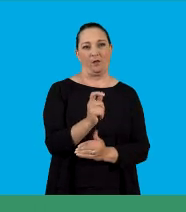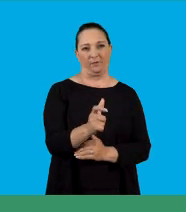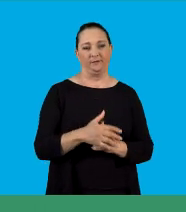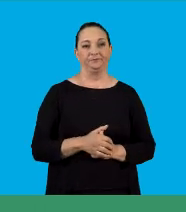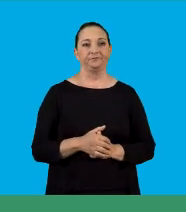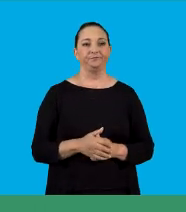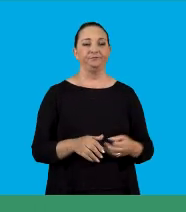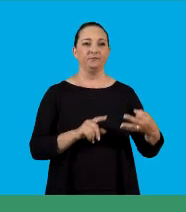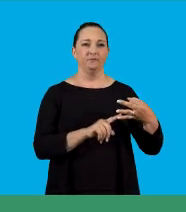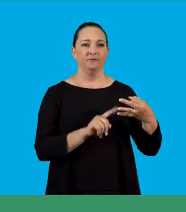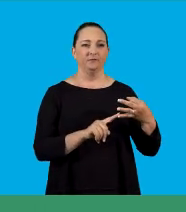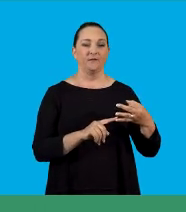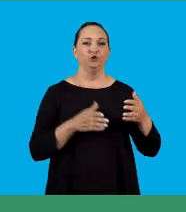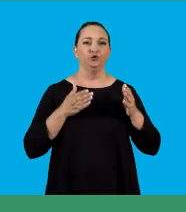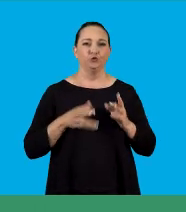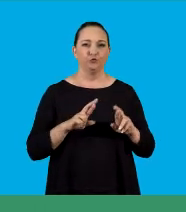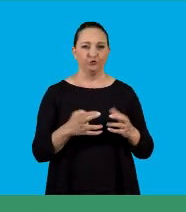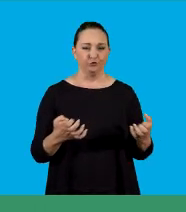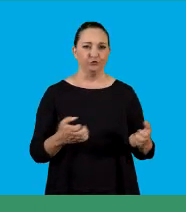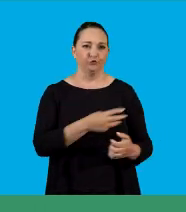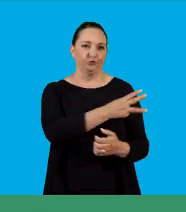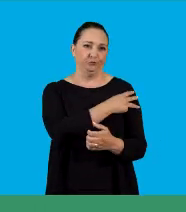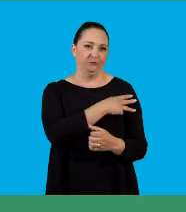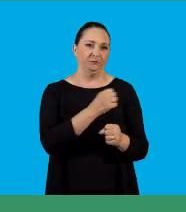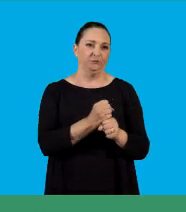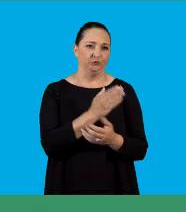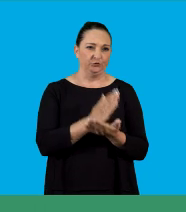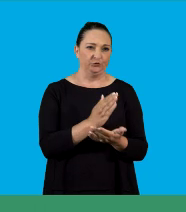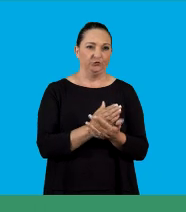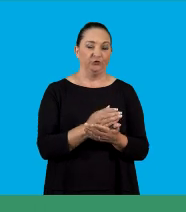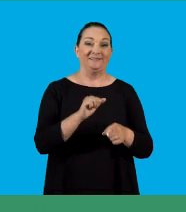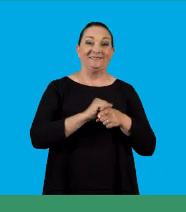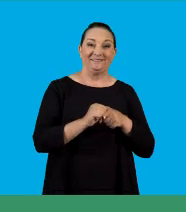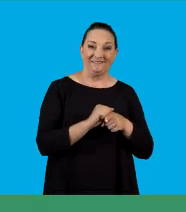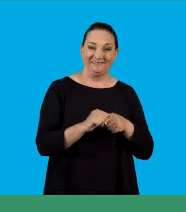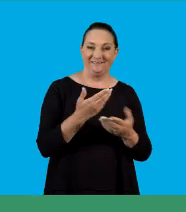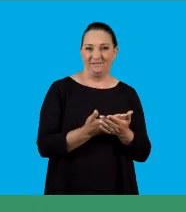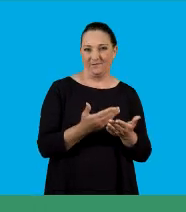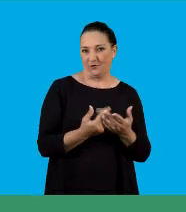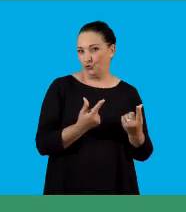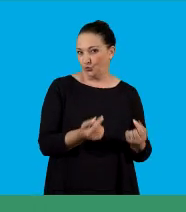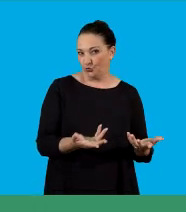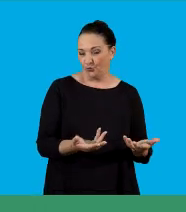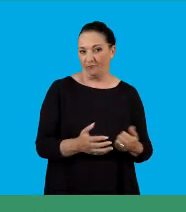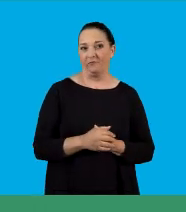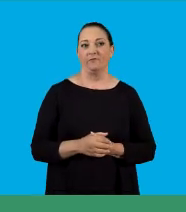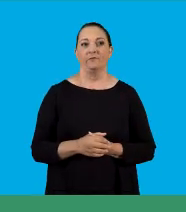managers have to ensure training is formalized. So training here basically is the keyword.